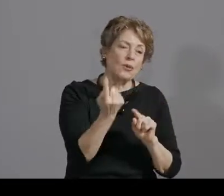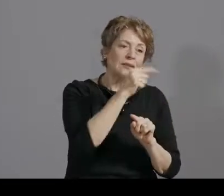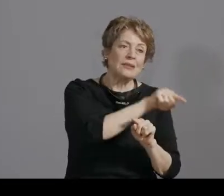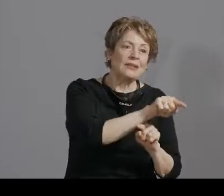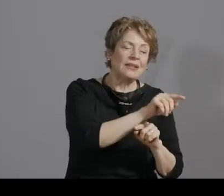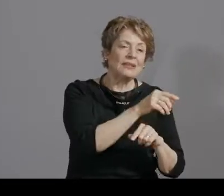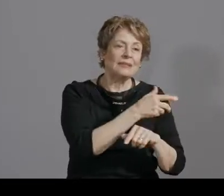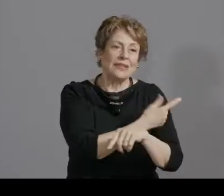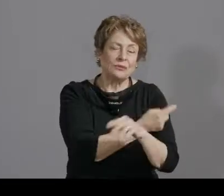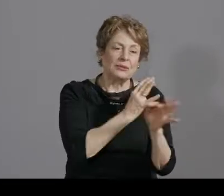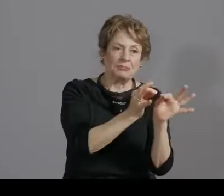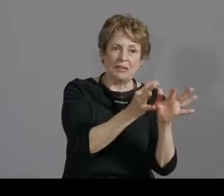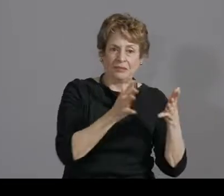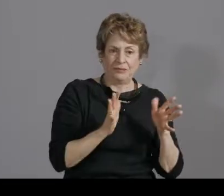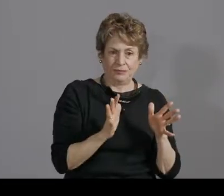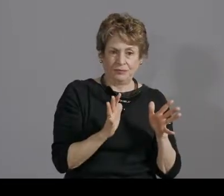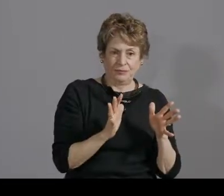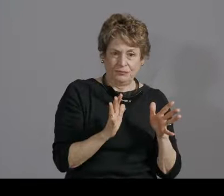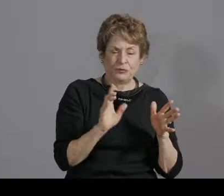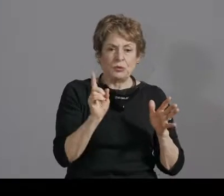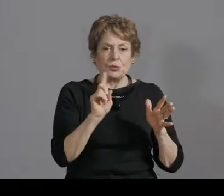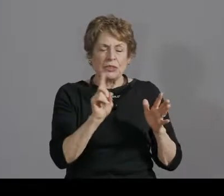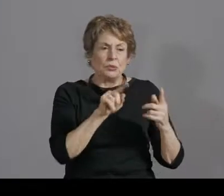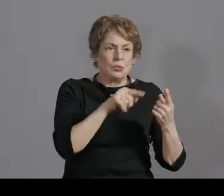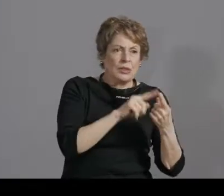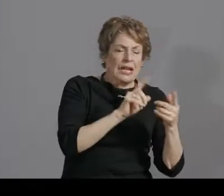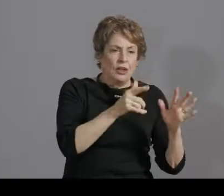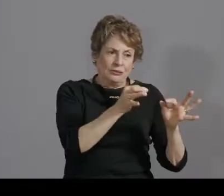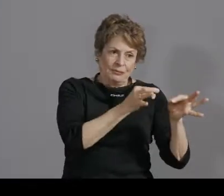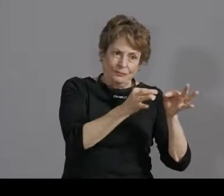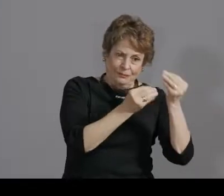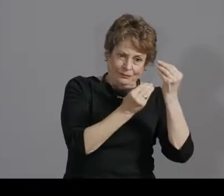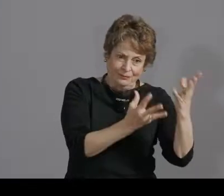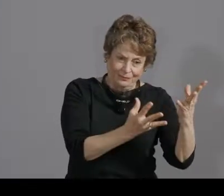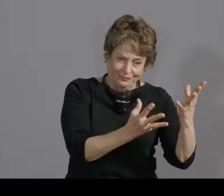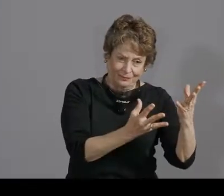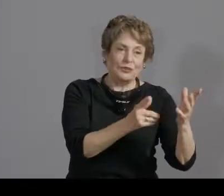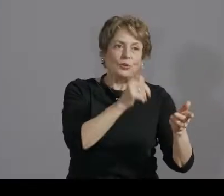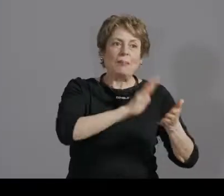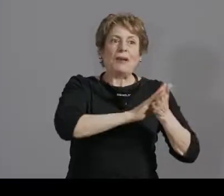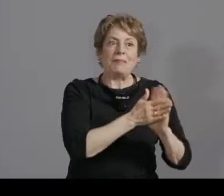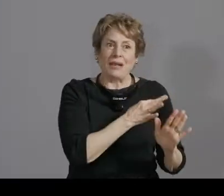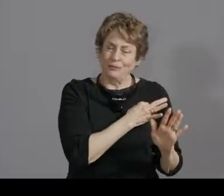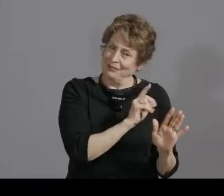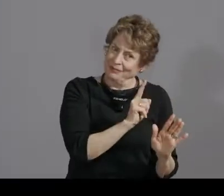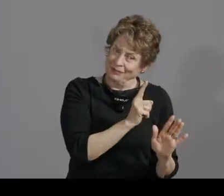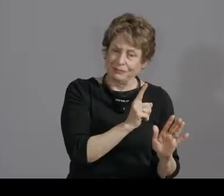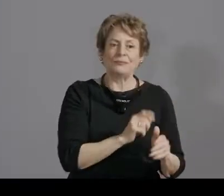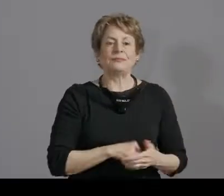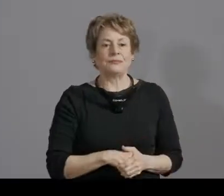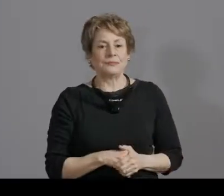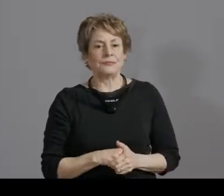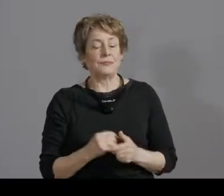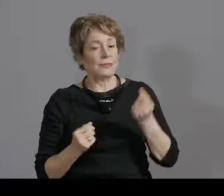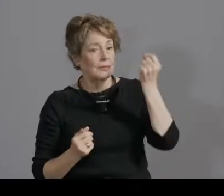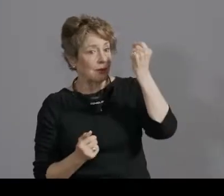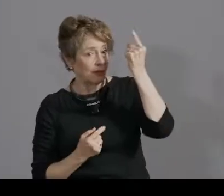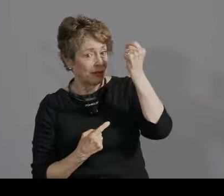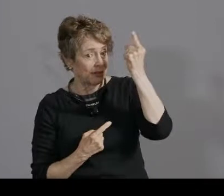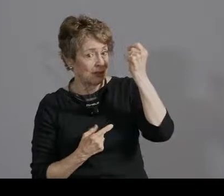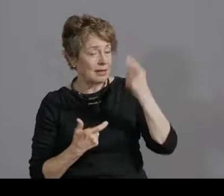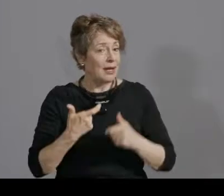when they may be eligible for vaccine. The navigators are available to assist those eligible calls